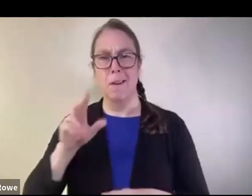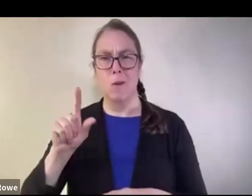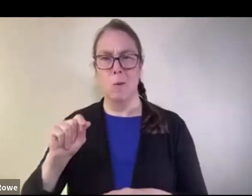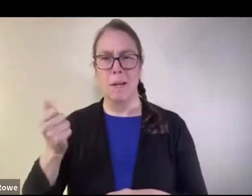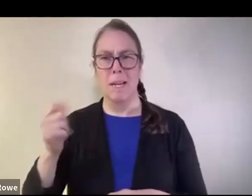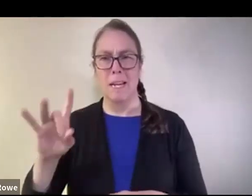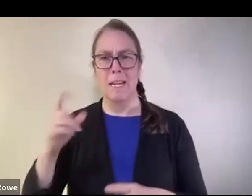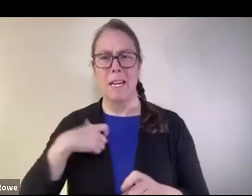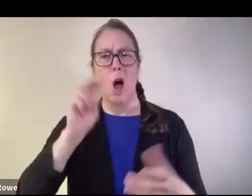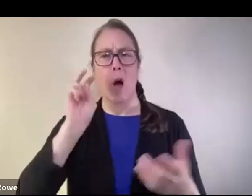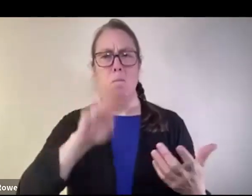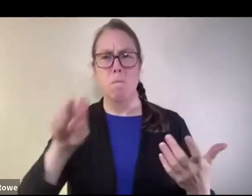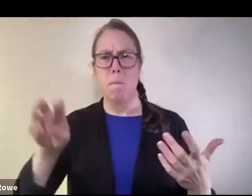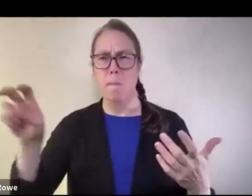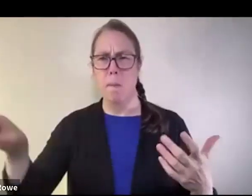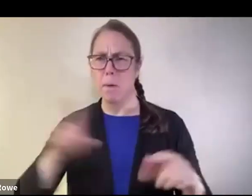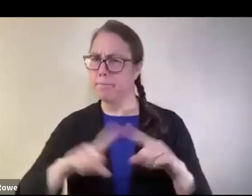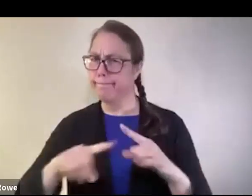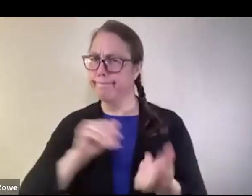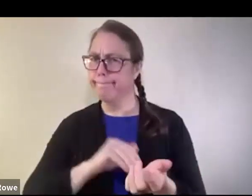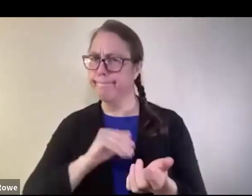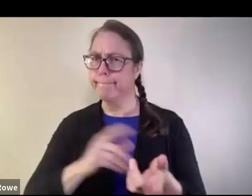different doctors. They gave me glasses, gave me